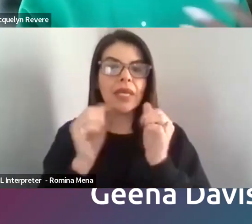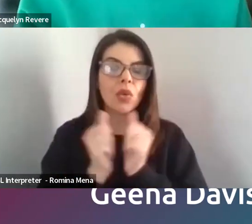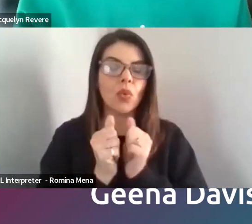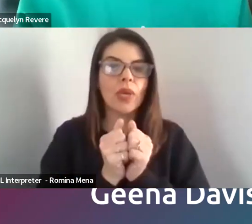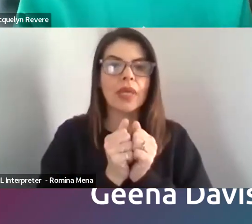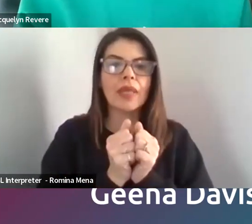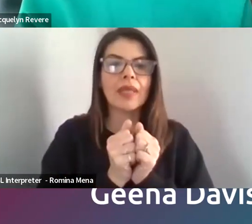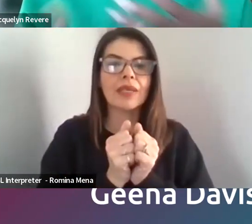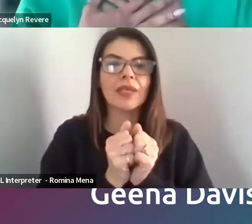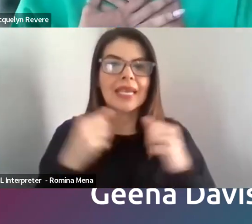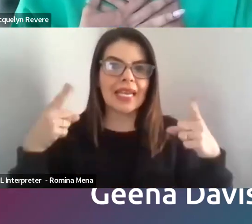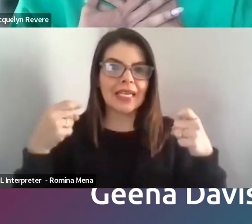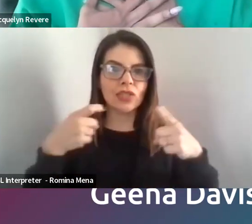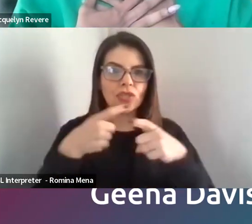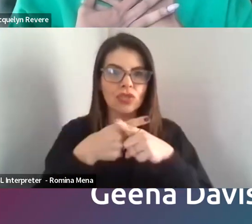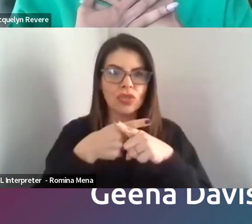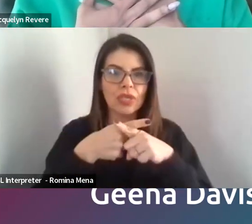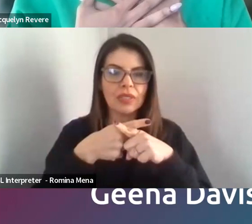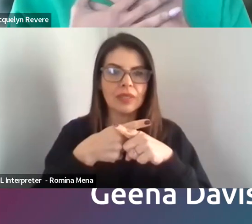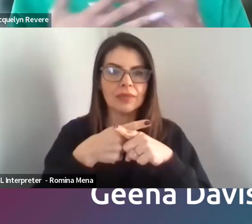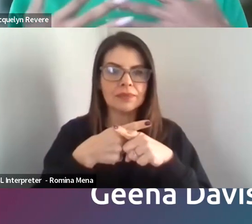about intersections,